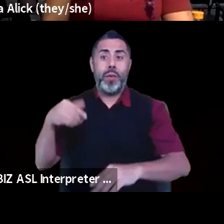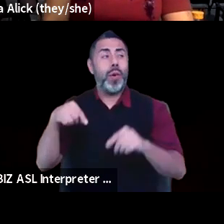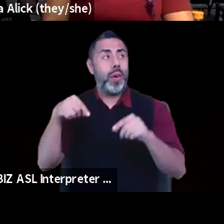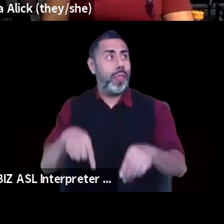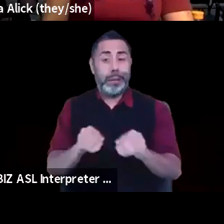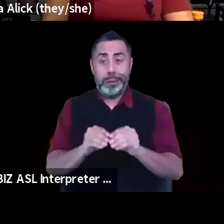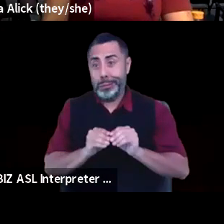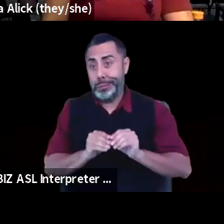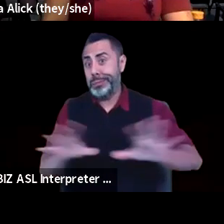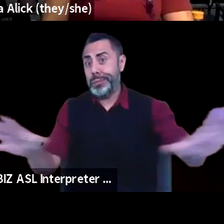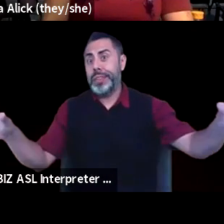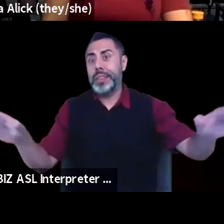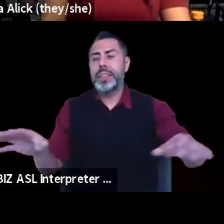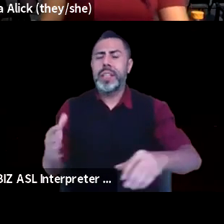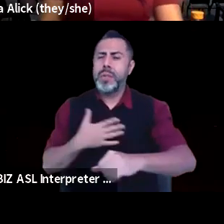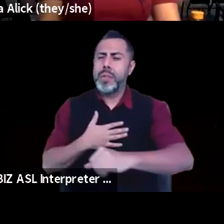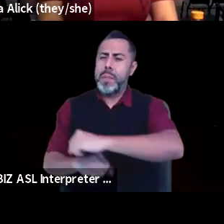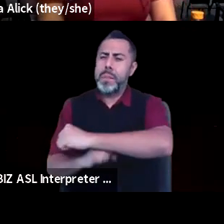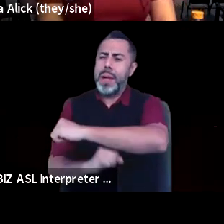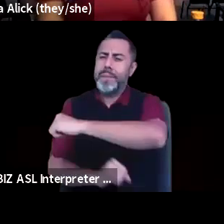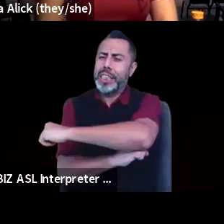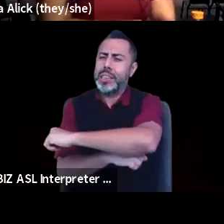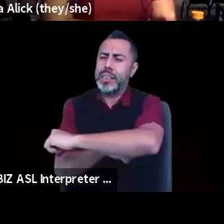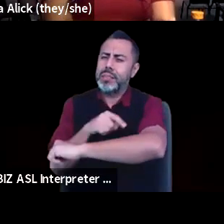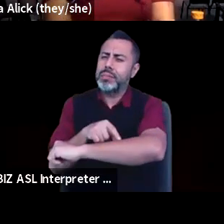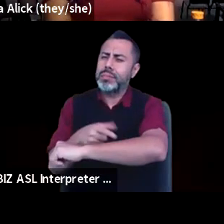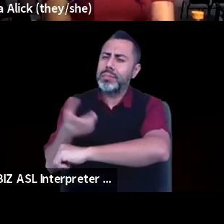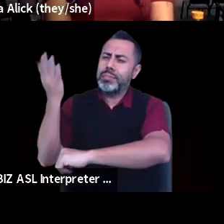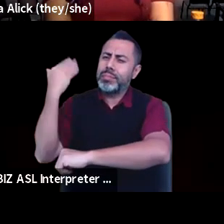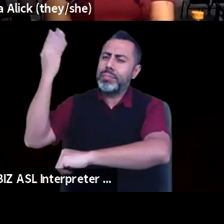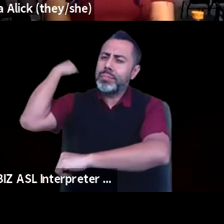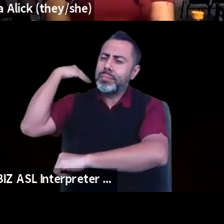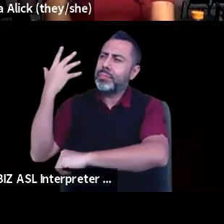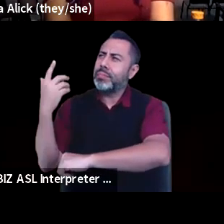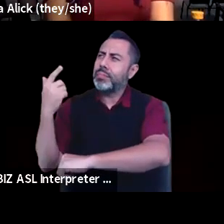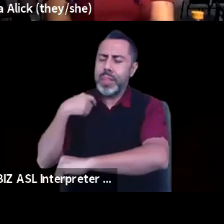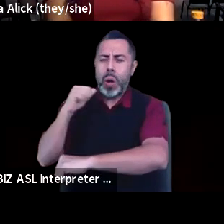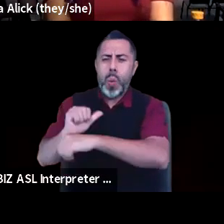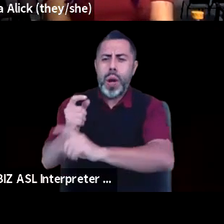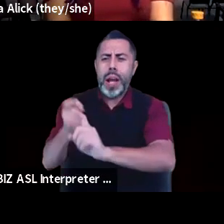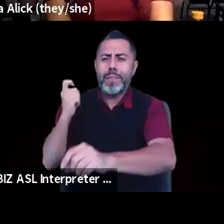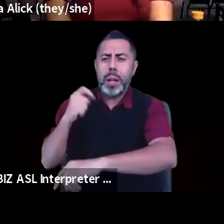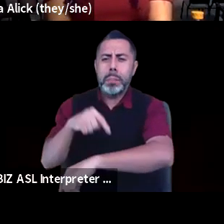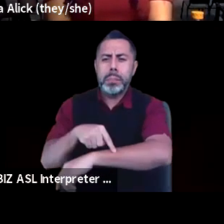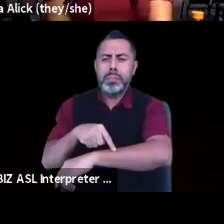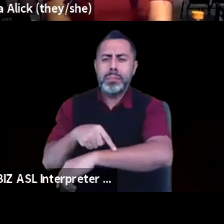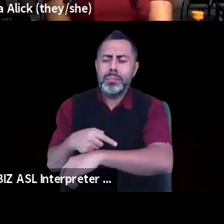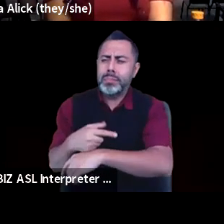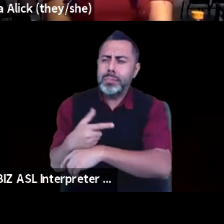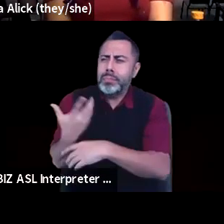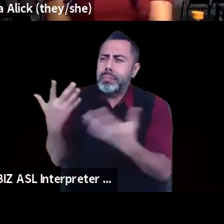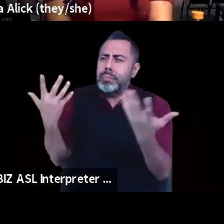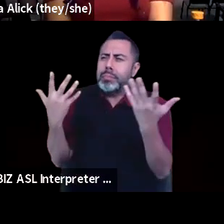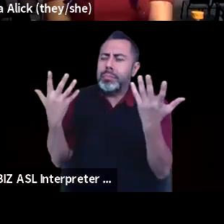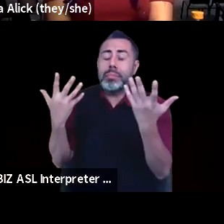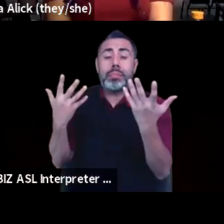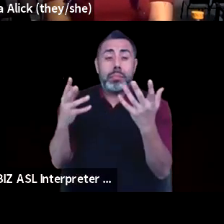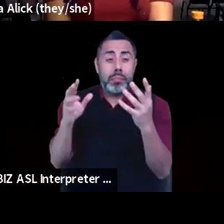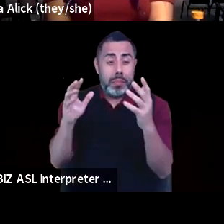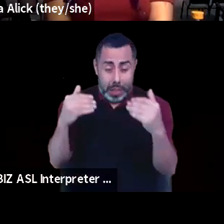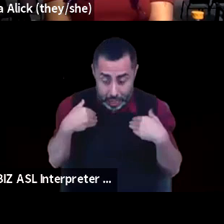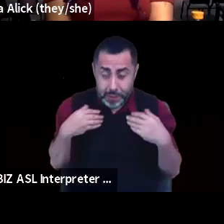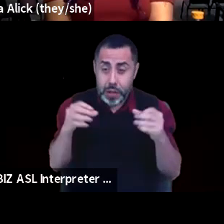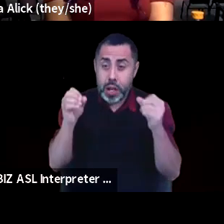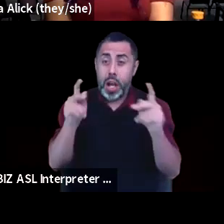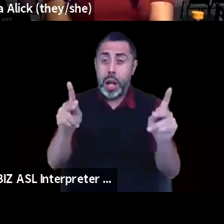pandemic, was launching from or operating more often outside of, and is there an opportunity to